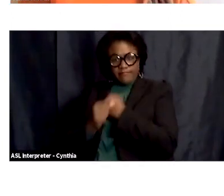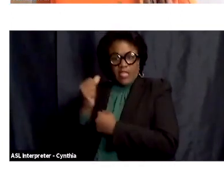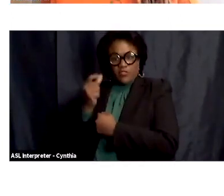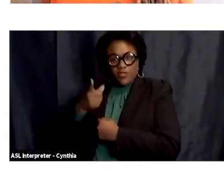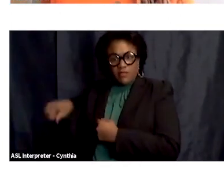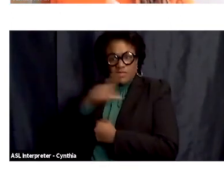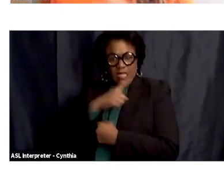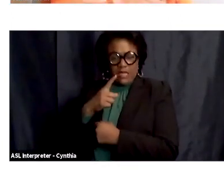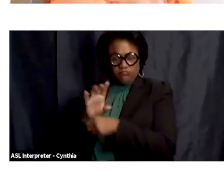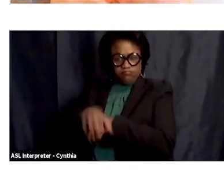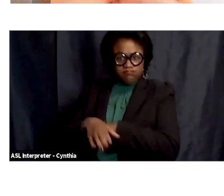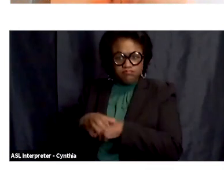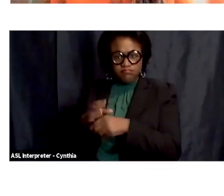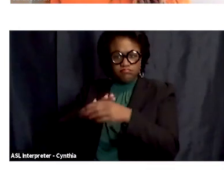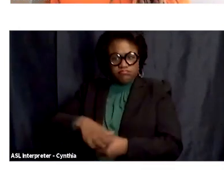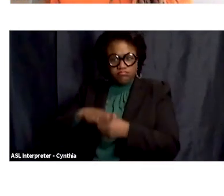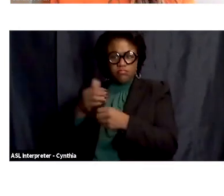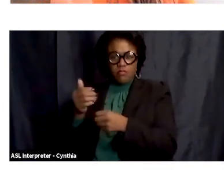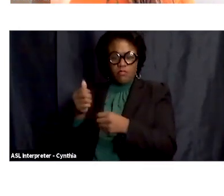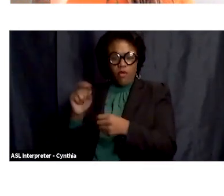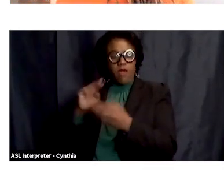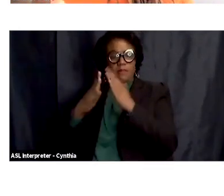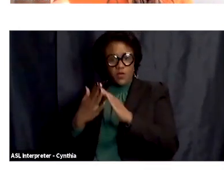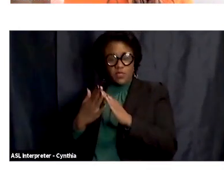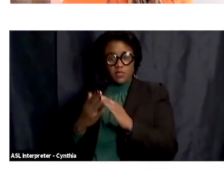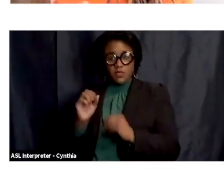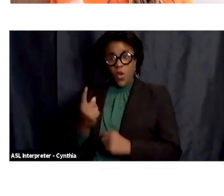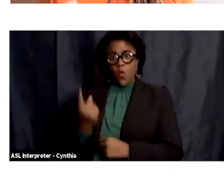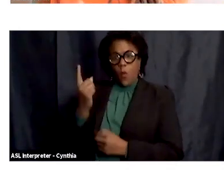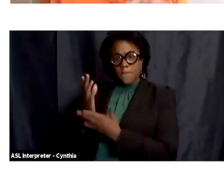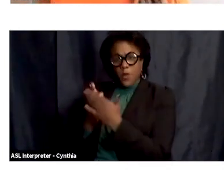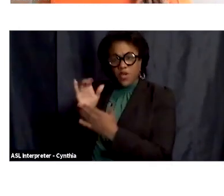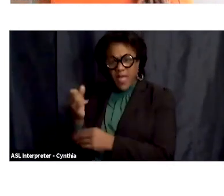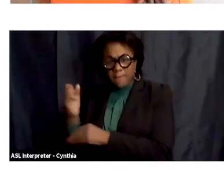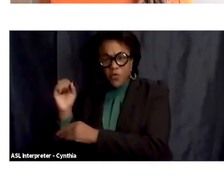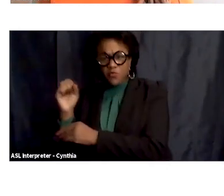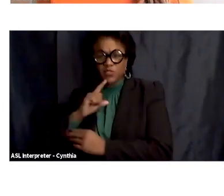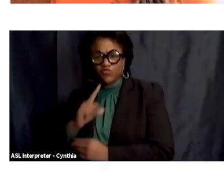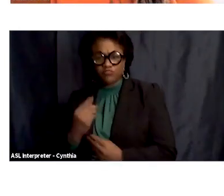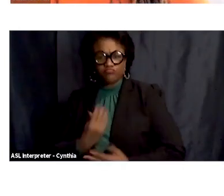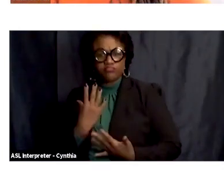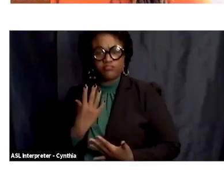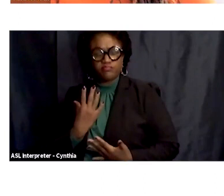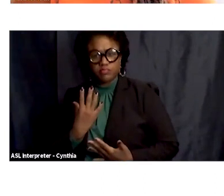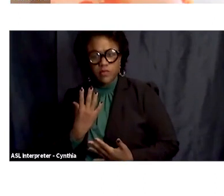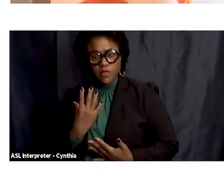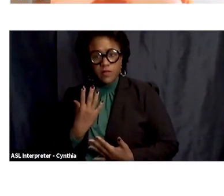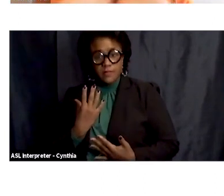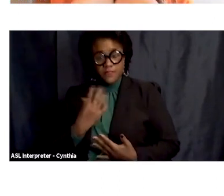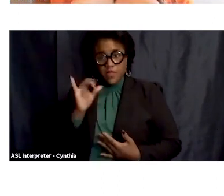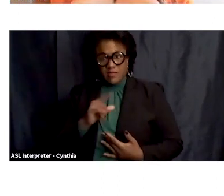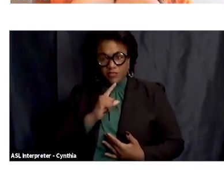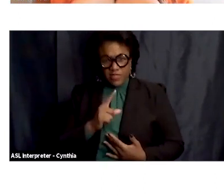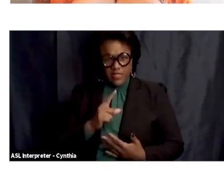communities. So we have this one piece of this movement that is incredibly inspirational, that really